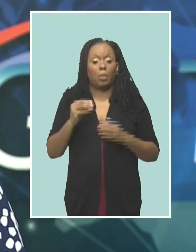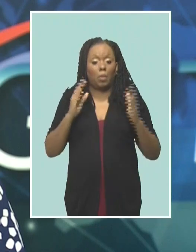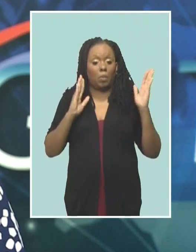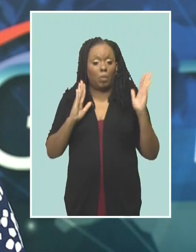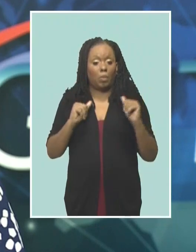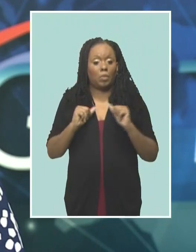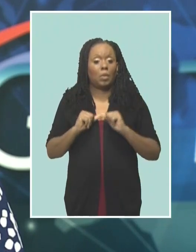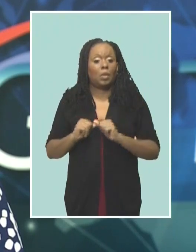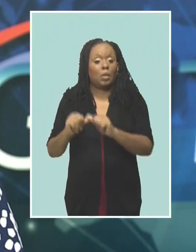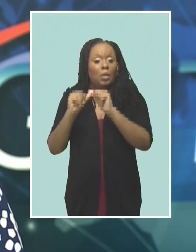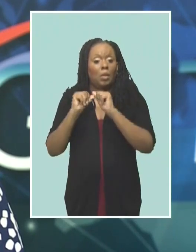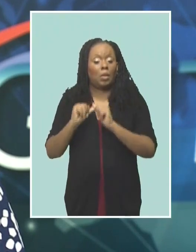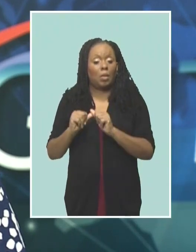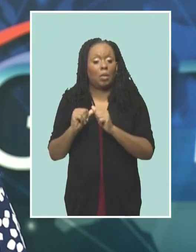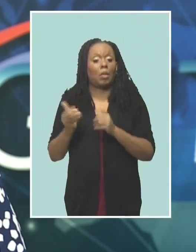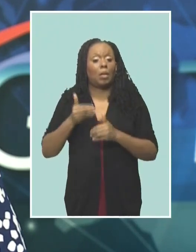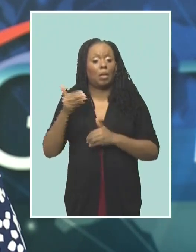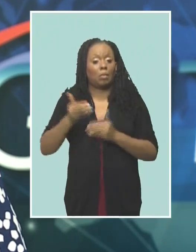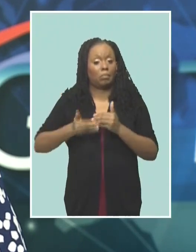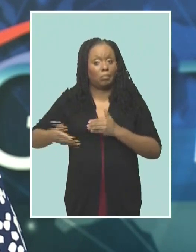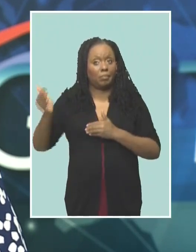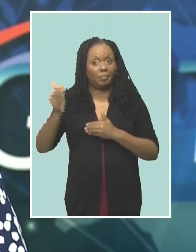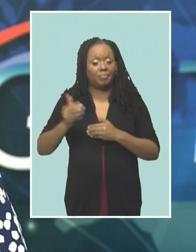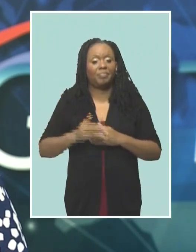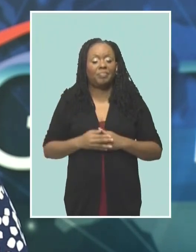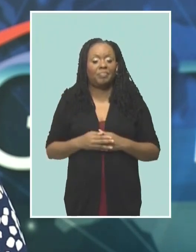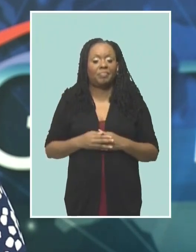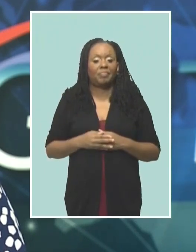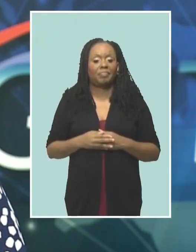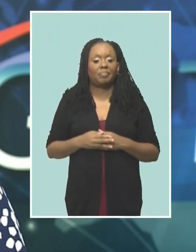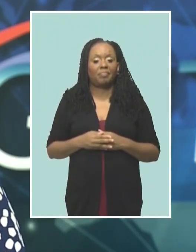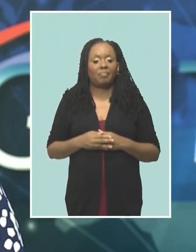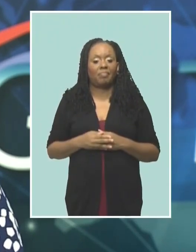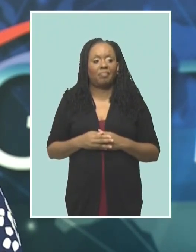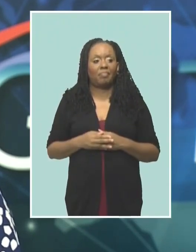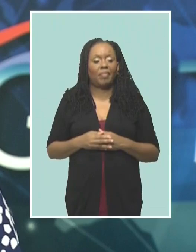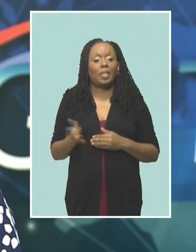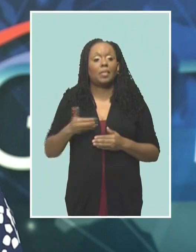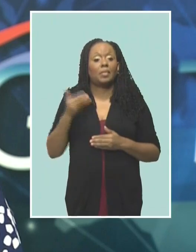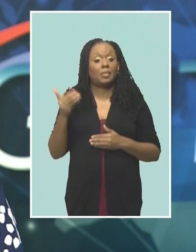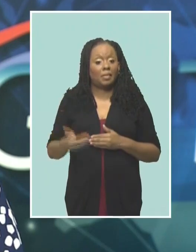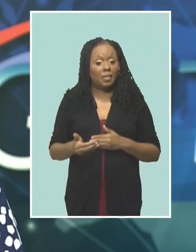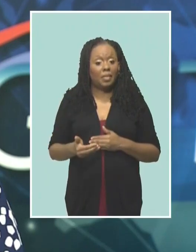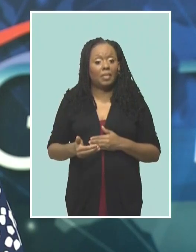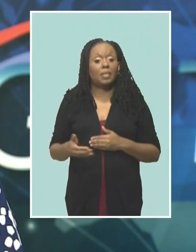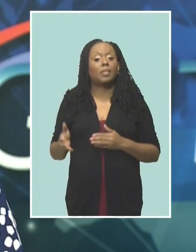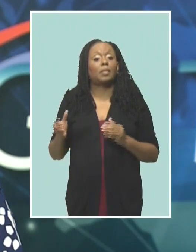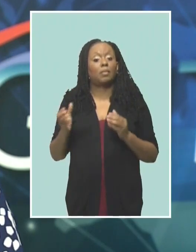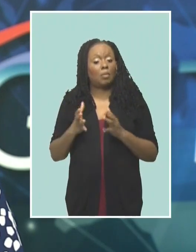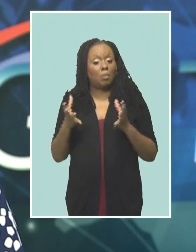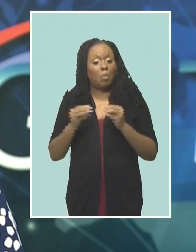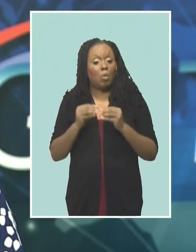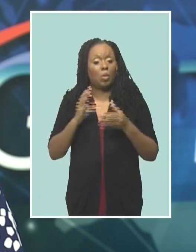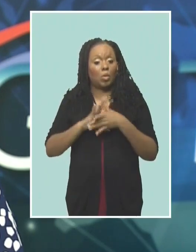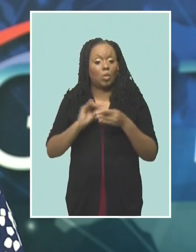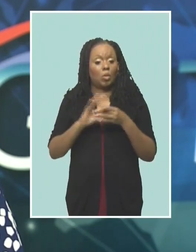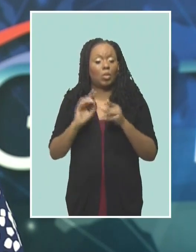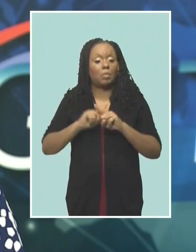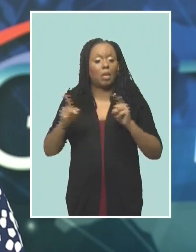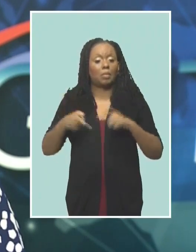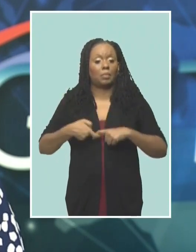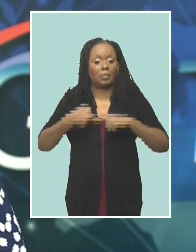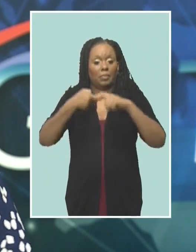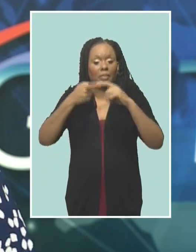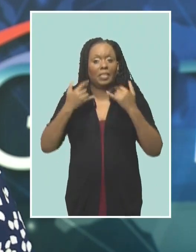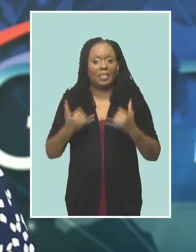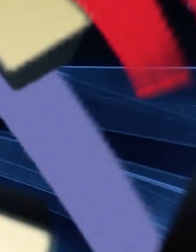good behavior continues beyond today. And coming up, a call to make Crop Over even bigger and